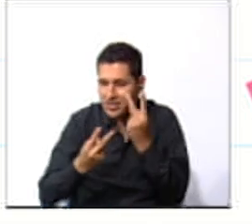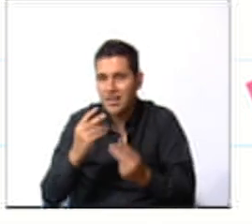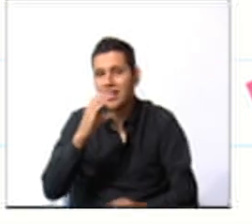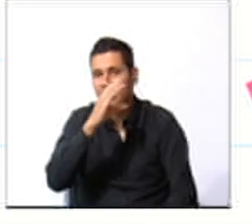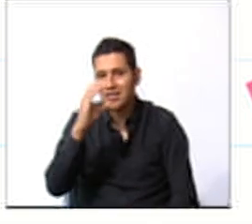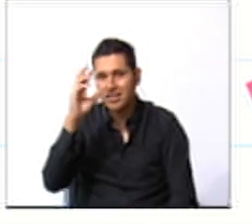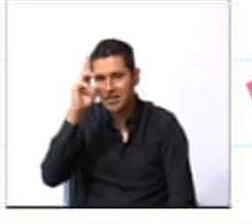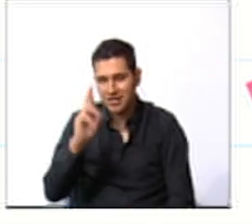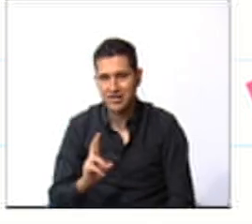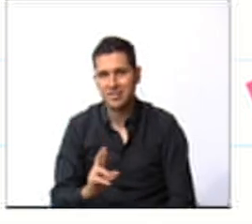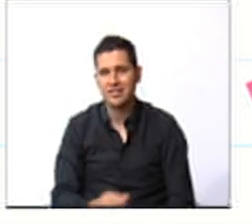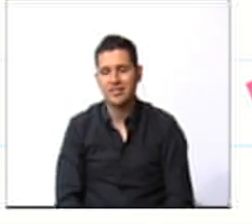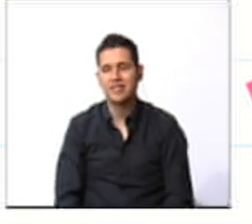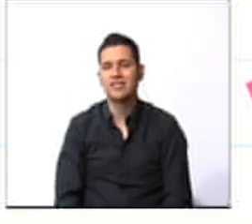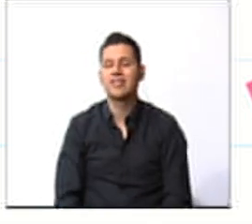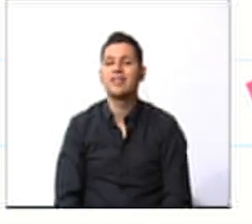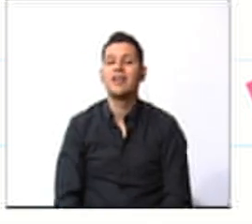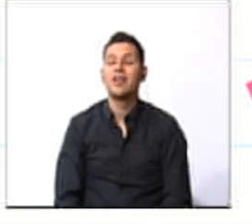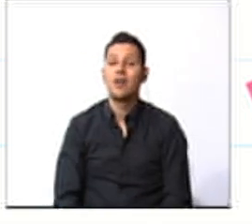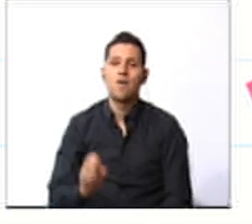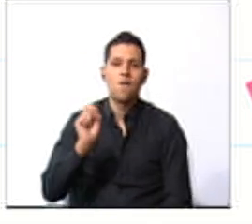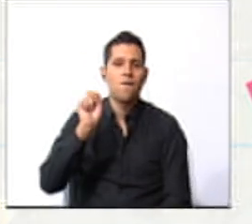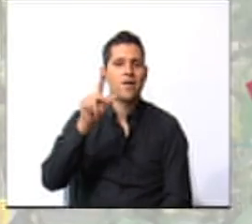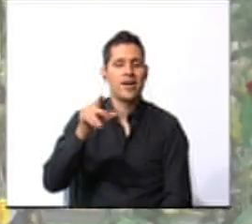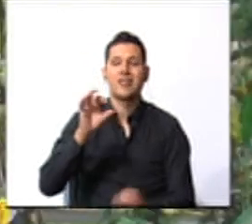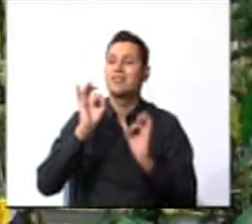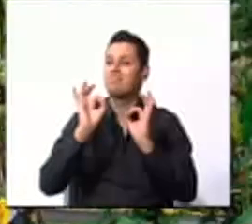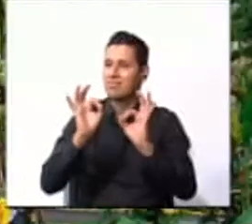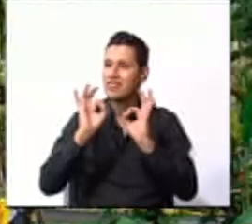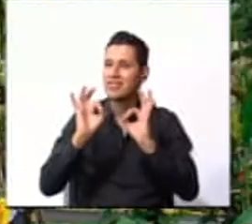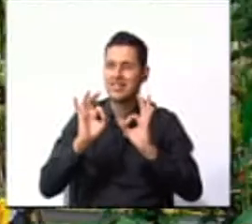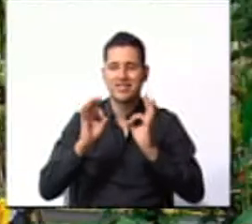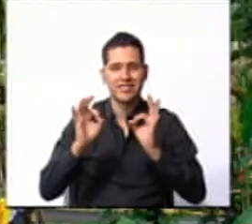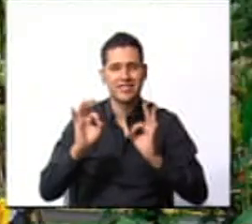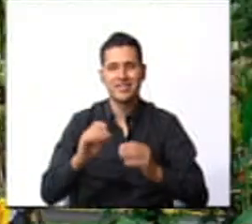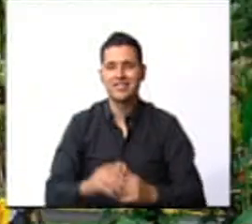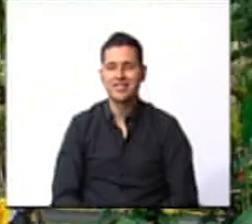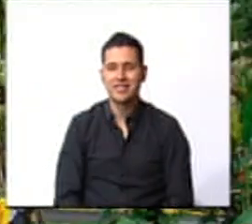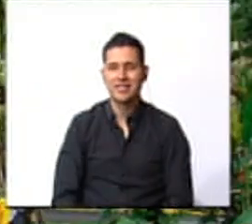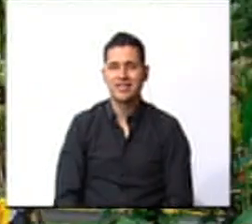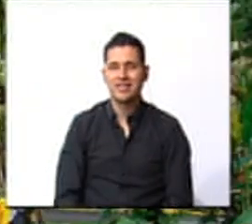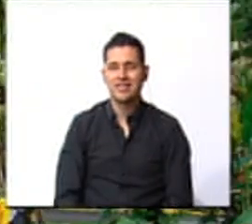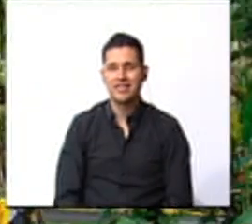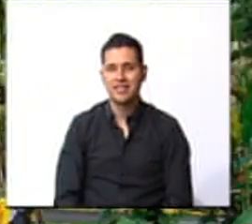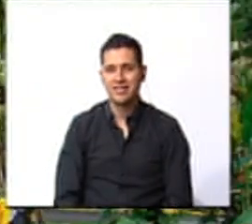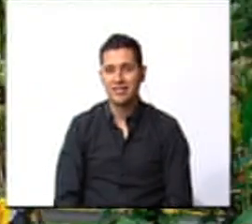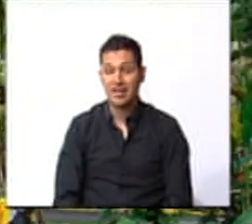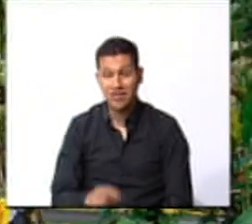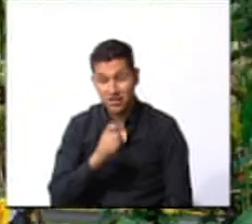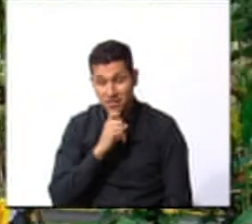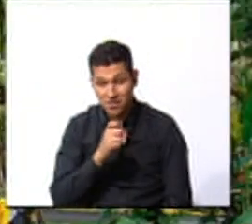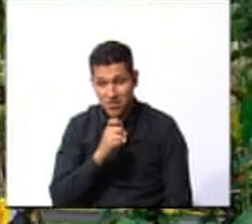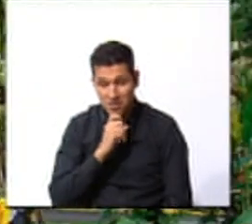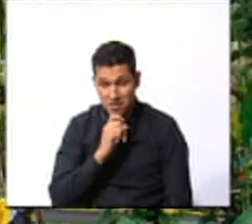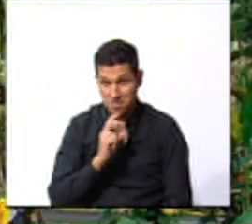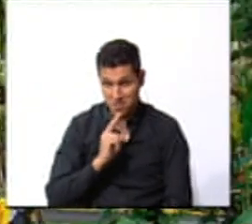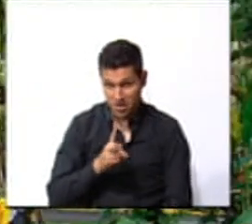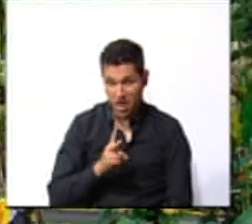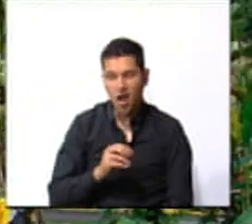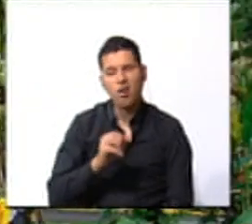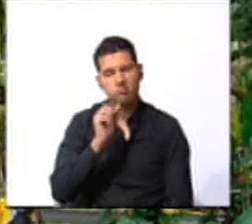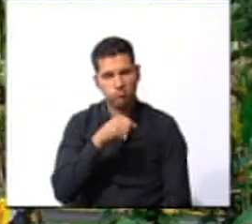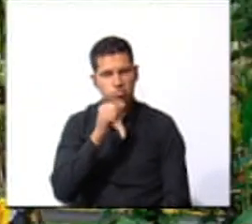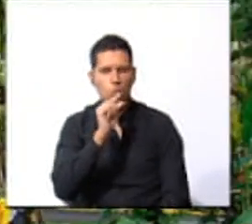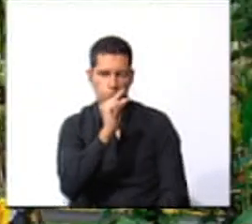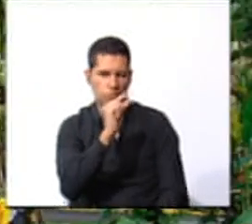have to be proud. Brilliant, very good. It's difficult, right? Yes, teacher,